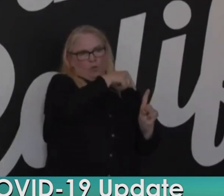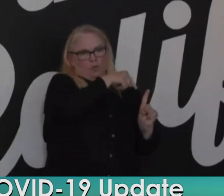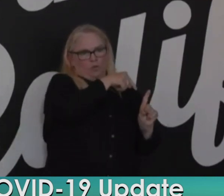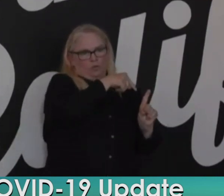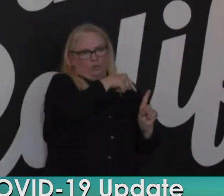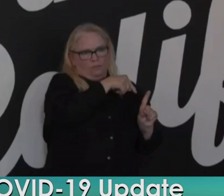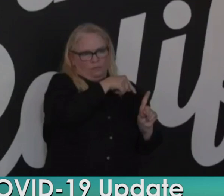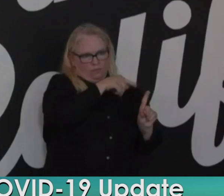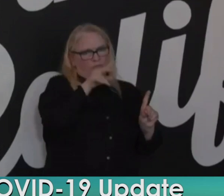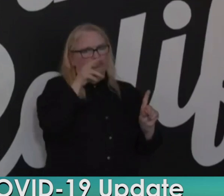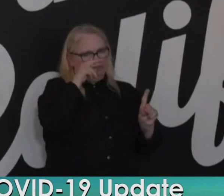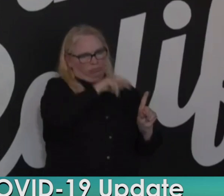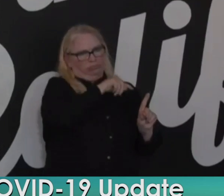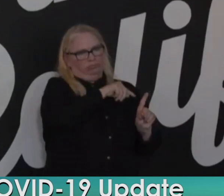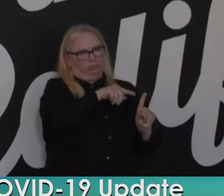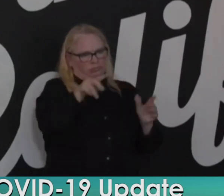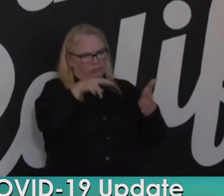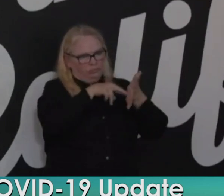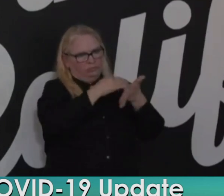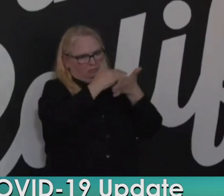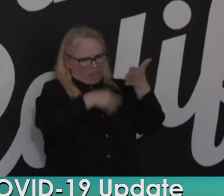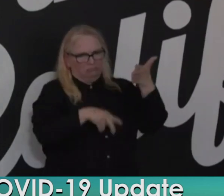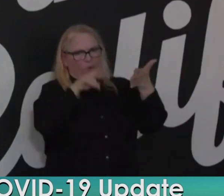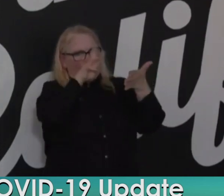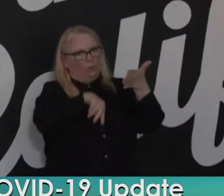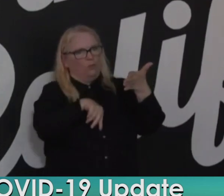be raw. I mentioned yesterday